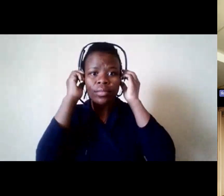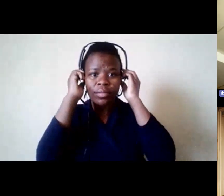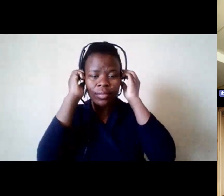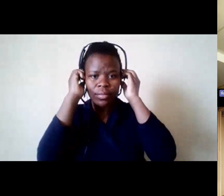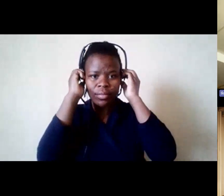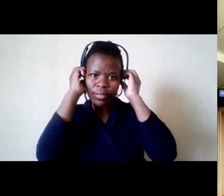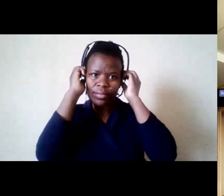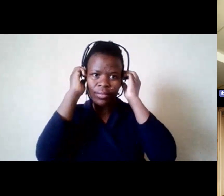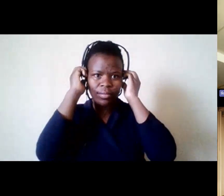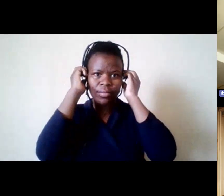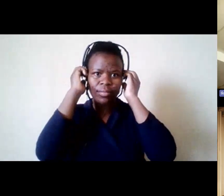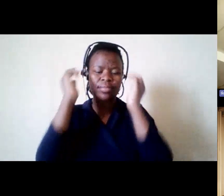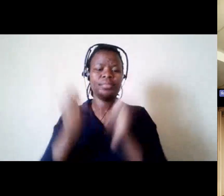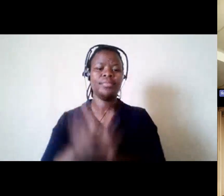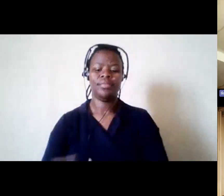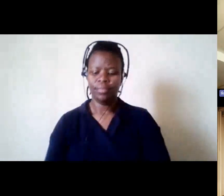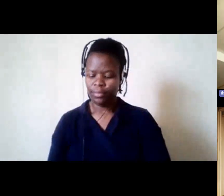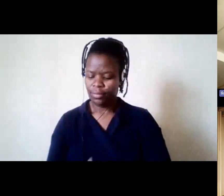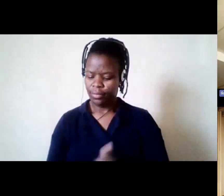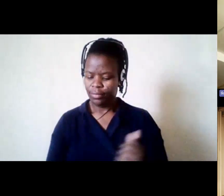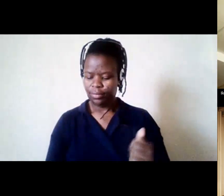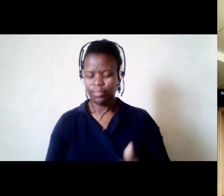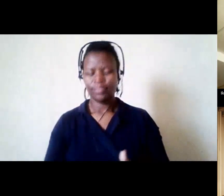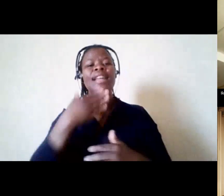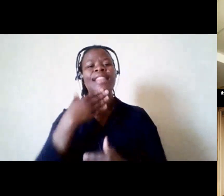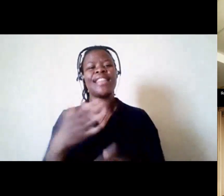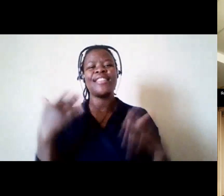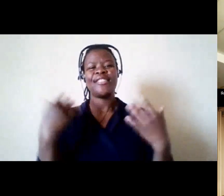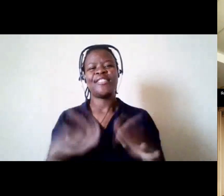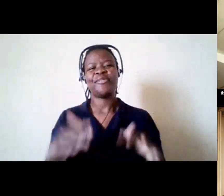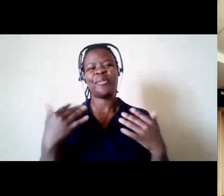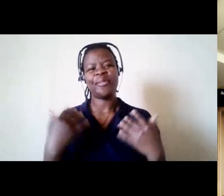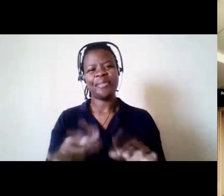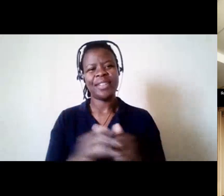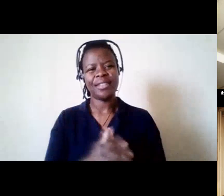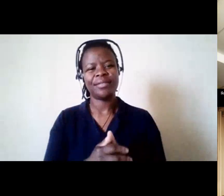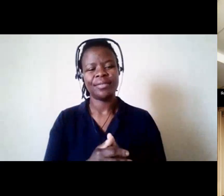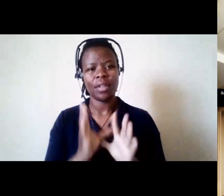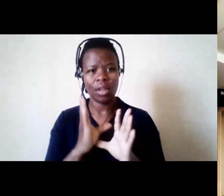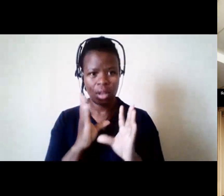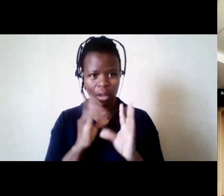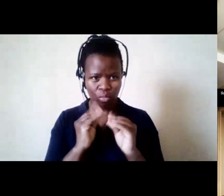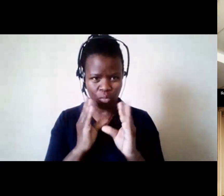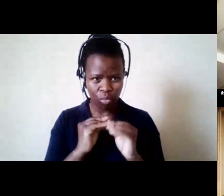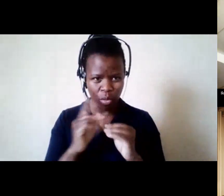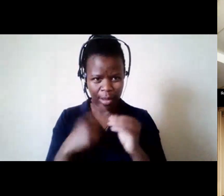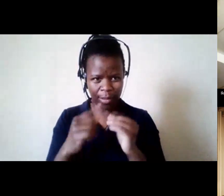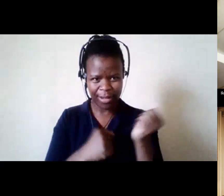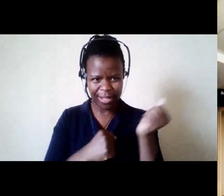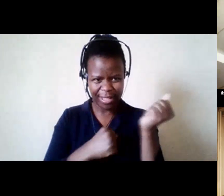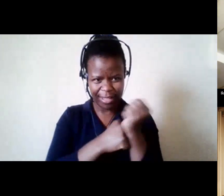ahead. Let me not. Okay. Thank you so much. Speaking about supports,